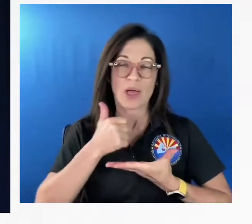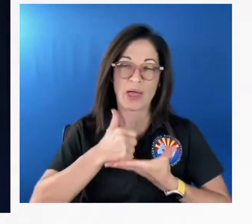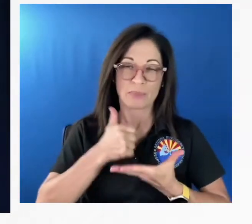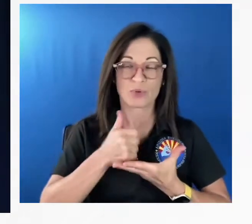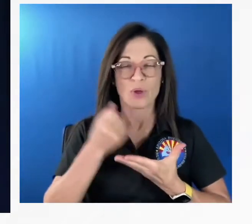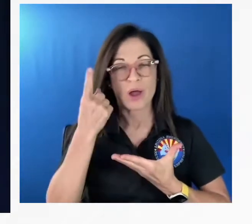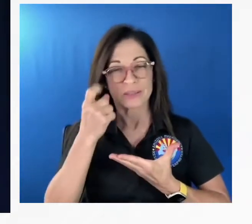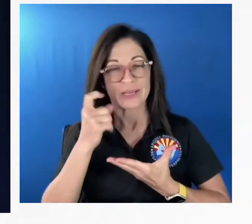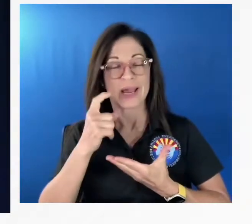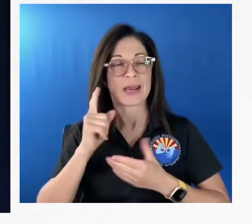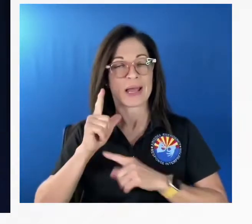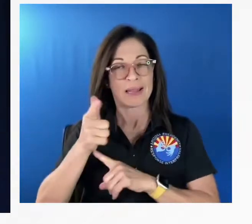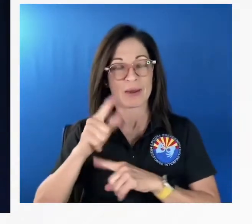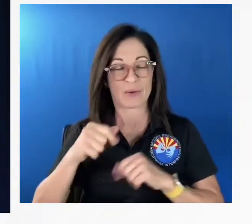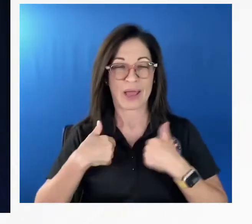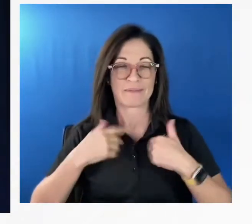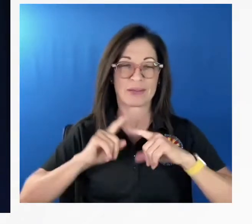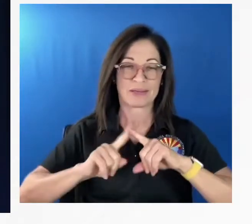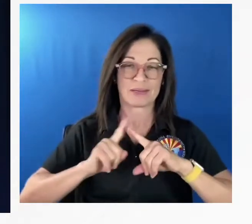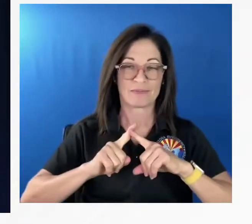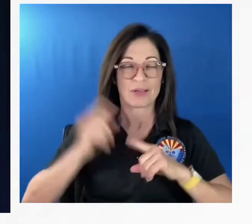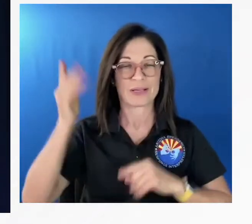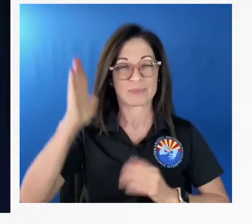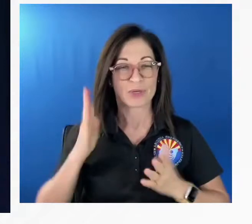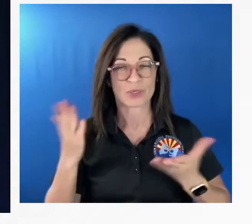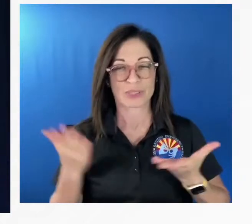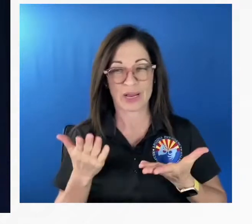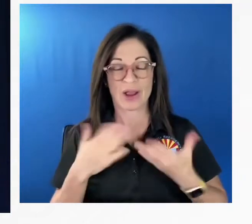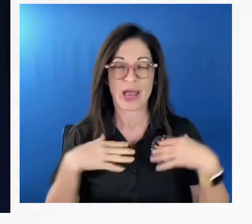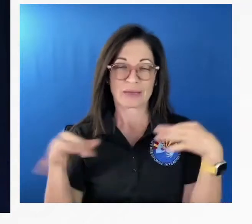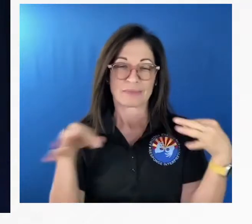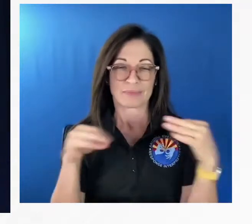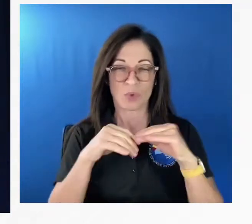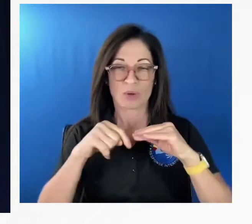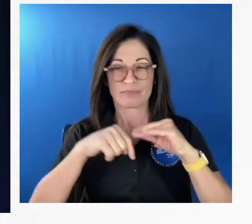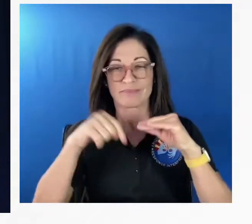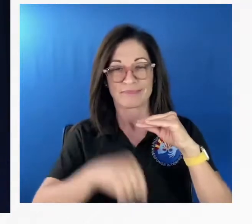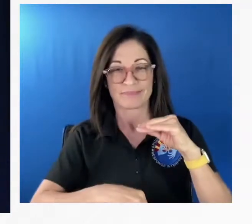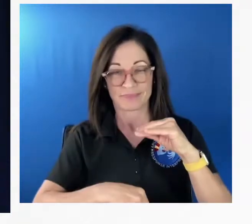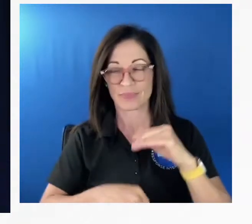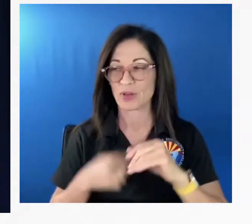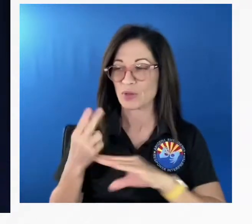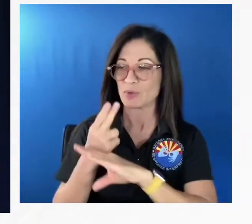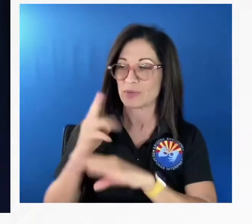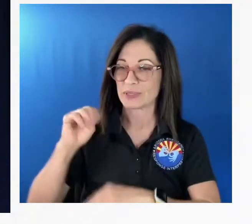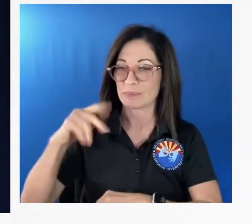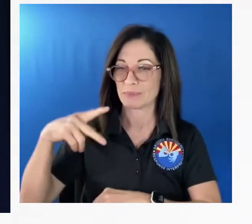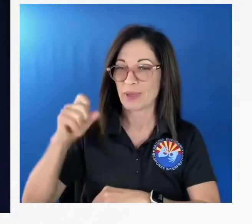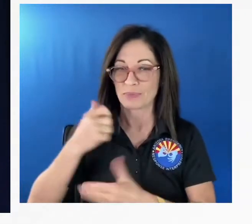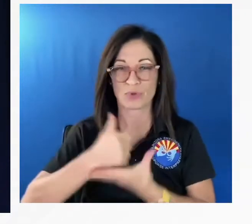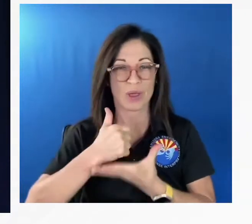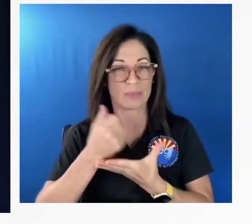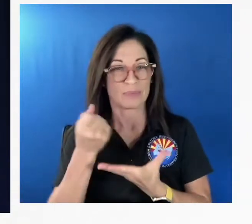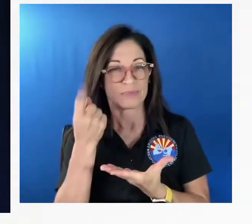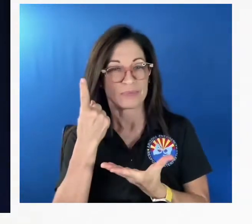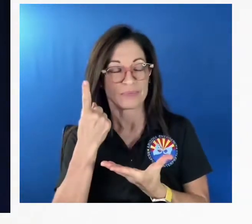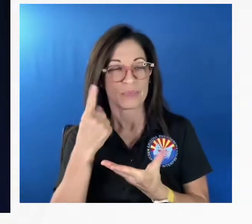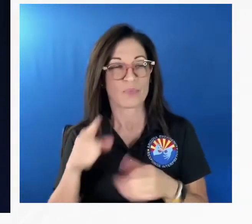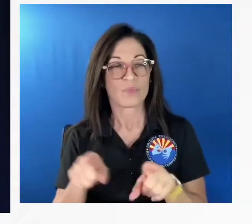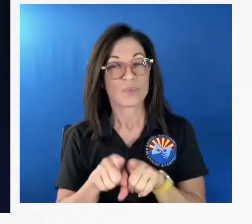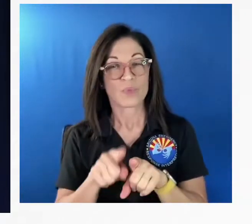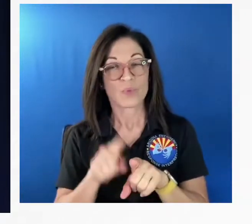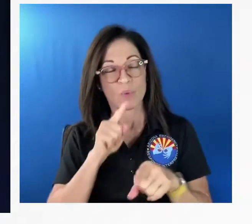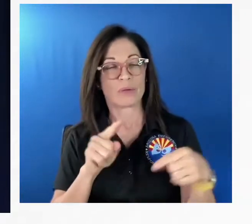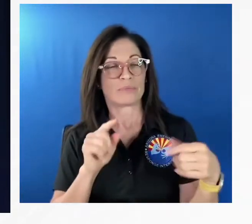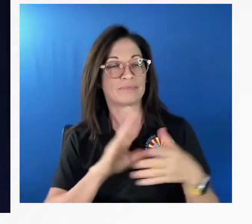walk around the map and talk in a much greater detail, and then hopefully then they'll also kind of talk